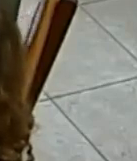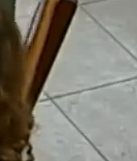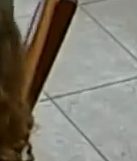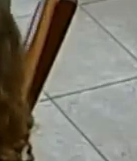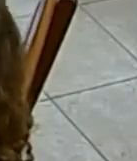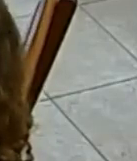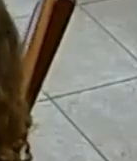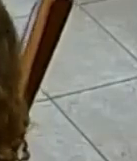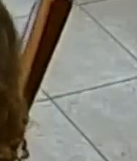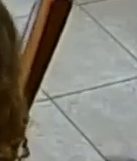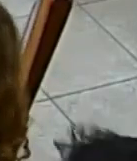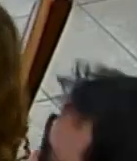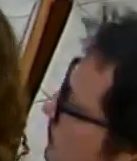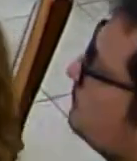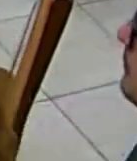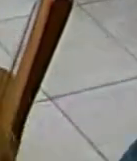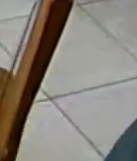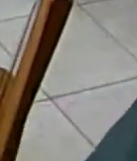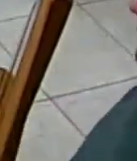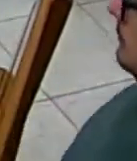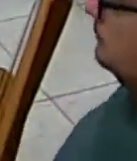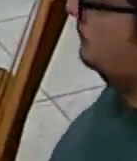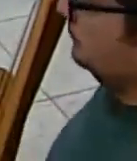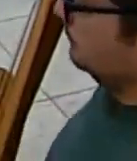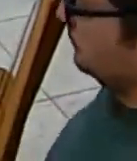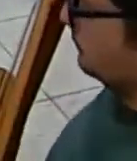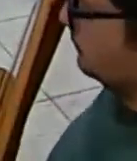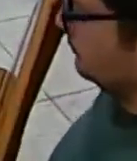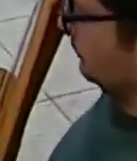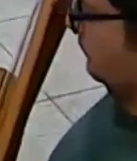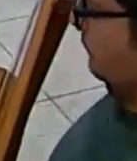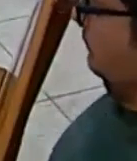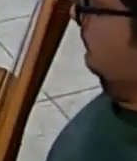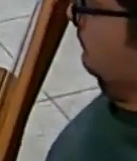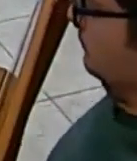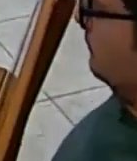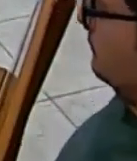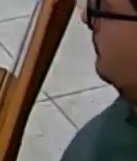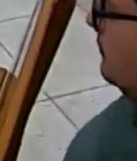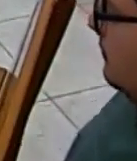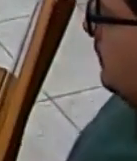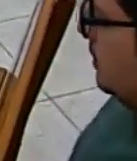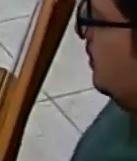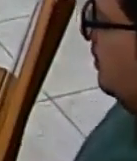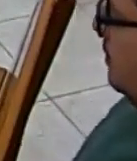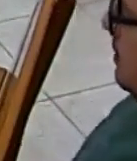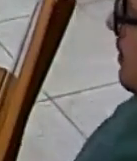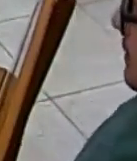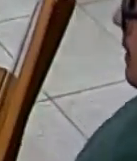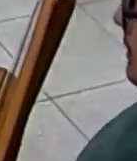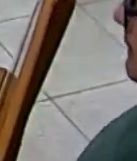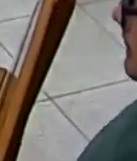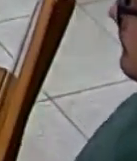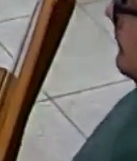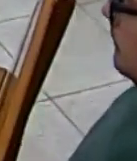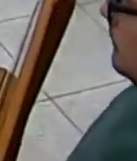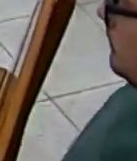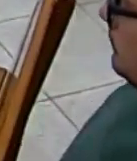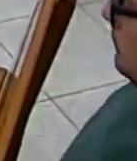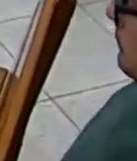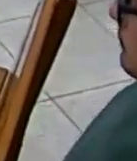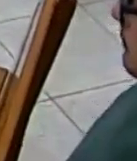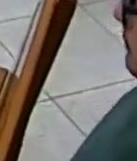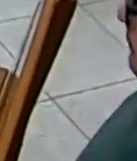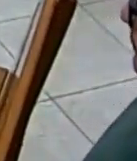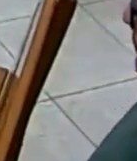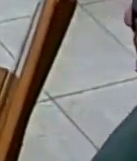irmãos. Te adoramos, Pai, bendizemos a Ti, gratos somos por tudo que o Senhor tem mostrado, Senhor, desta manhã, pela Tua graça que tem sido